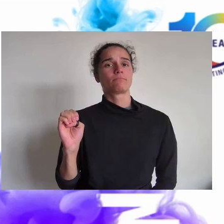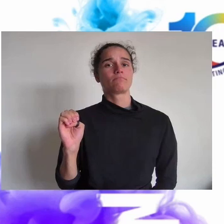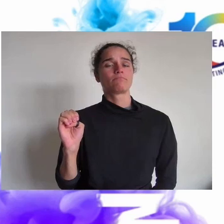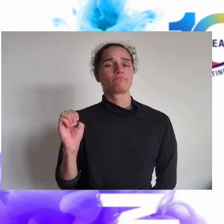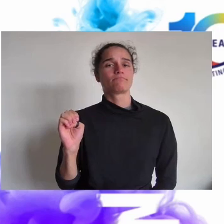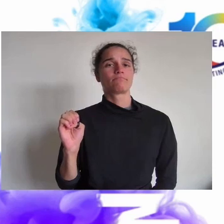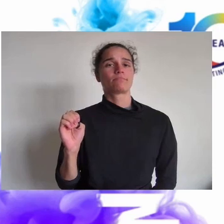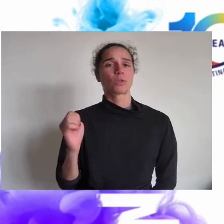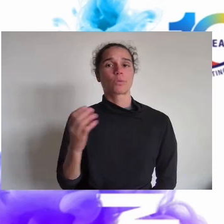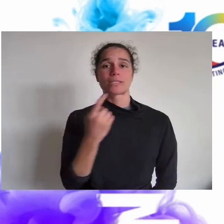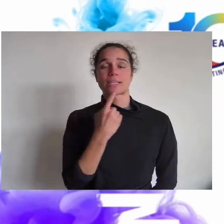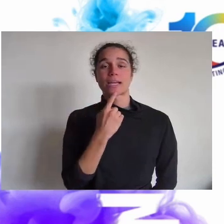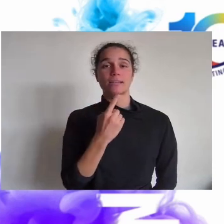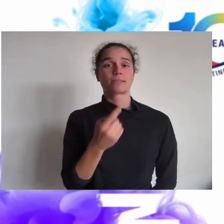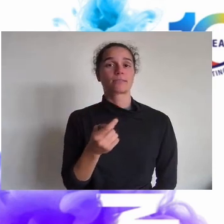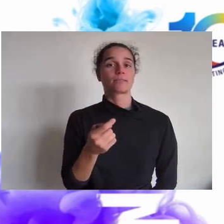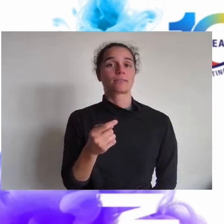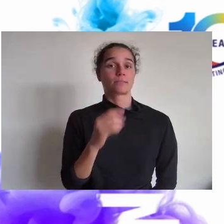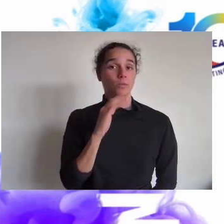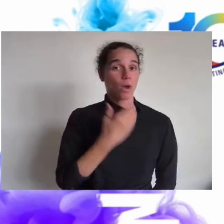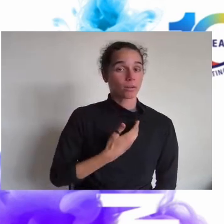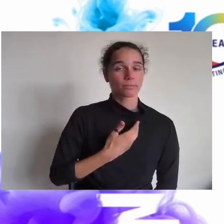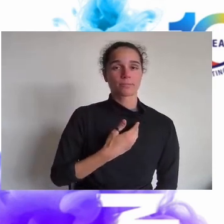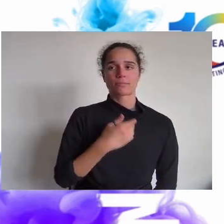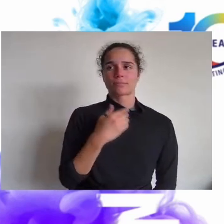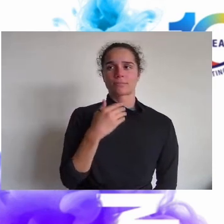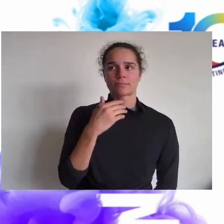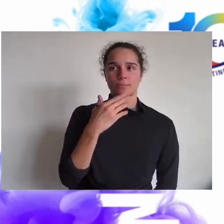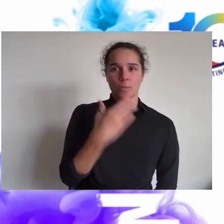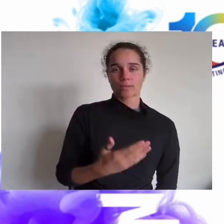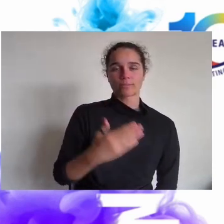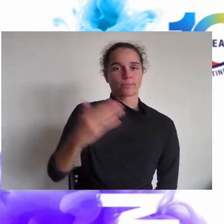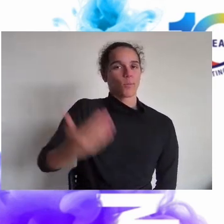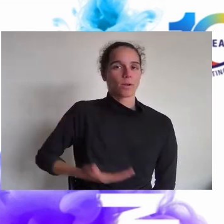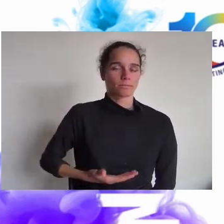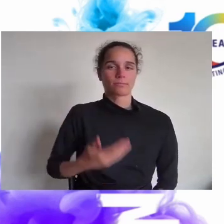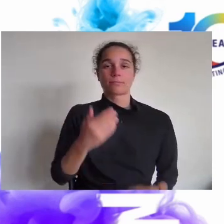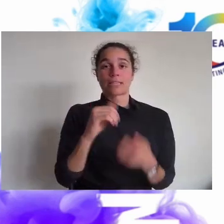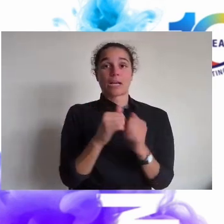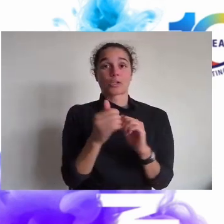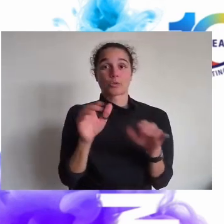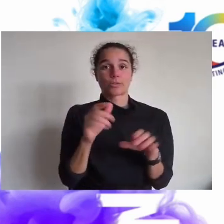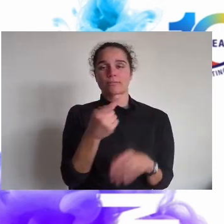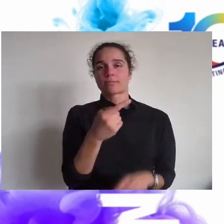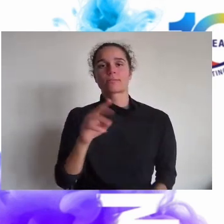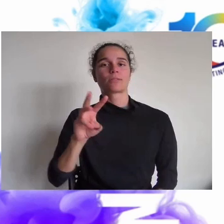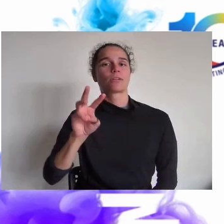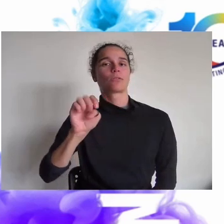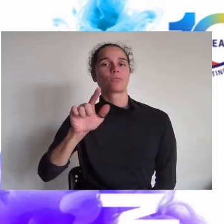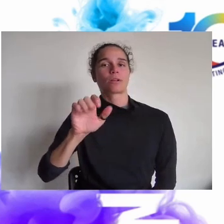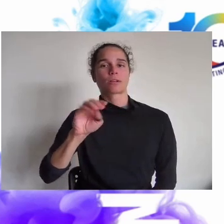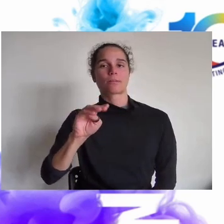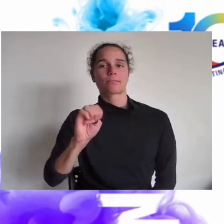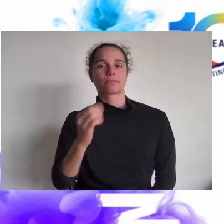welcome. Thank you. Or someone said thank you to you. You want to say, oh, welcome. This is how you do it. Welcome.